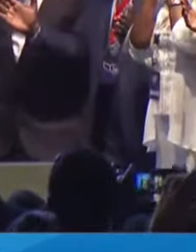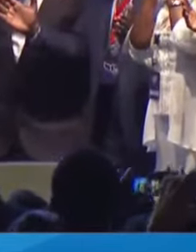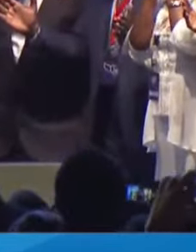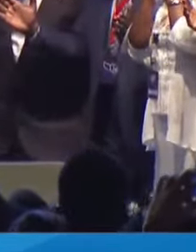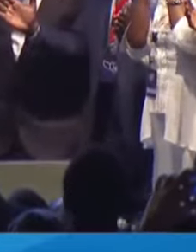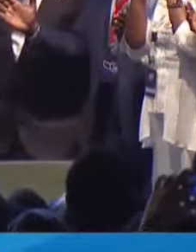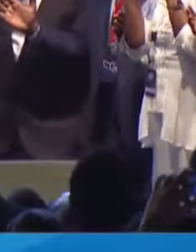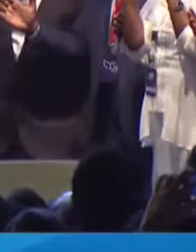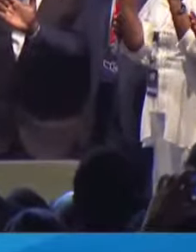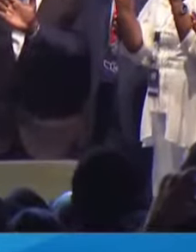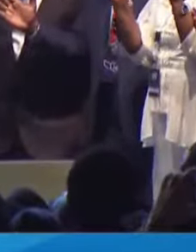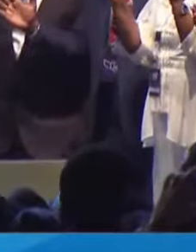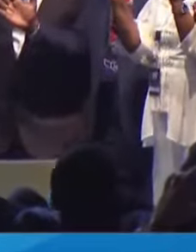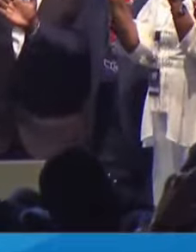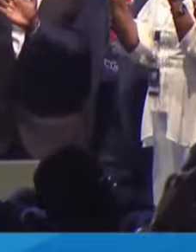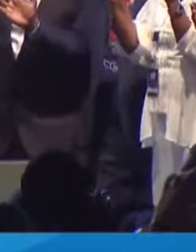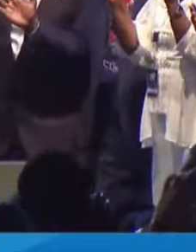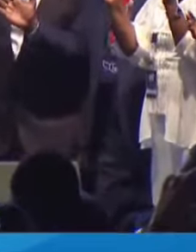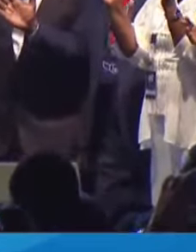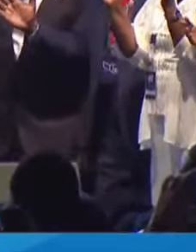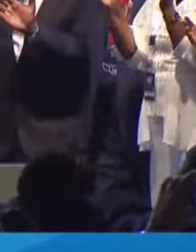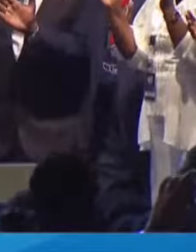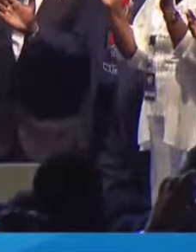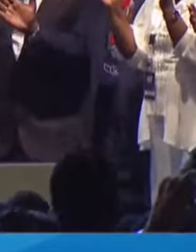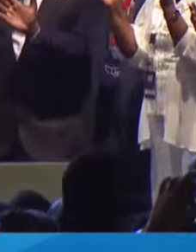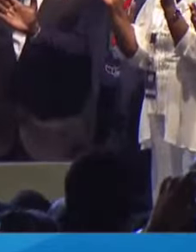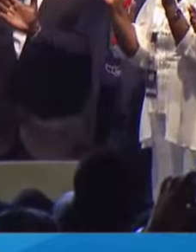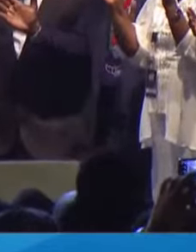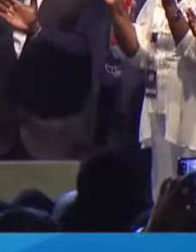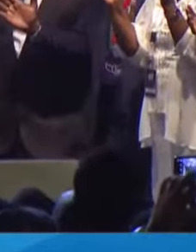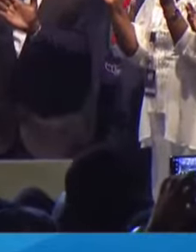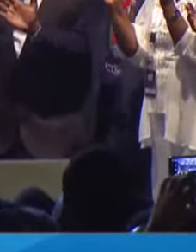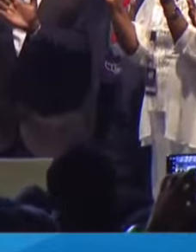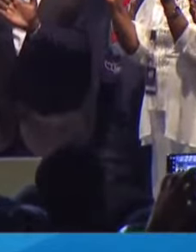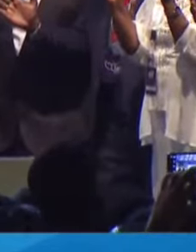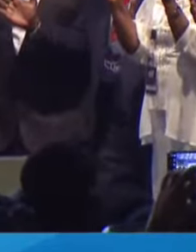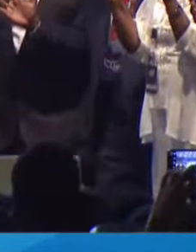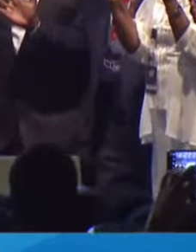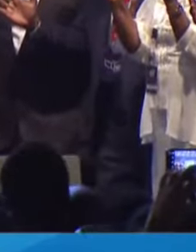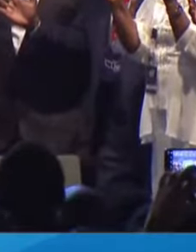desires when his wife the first lady